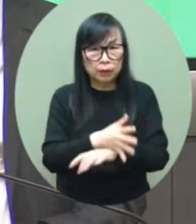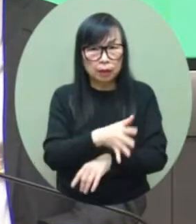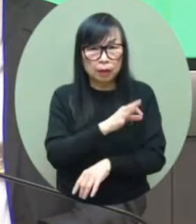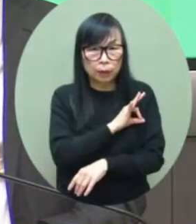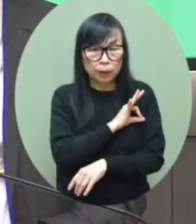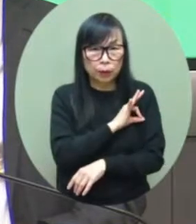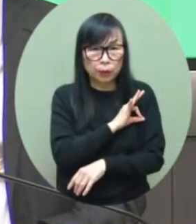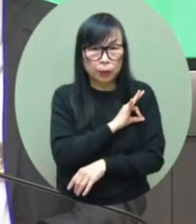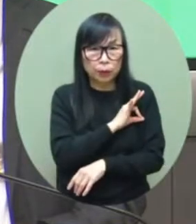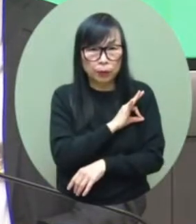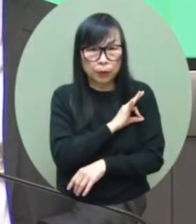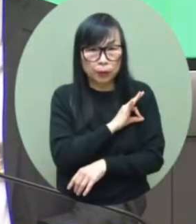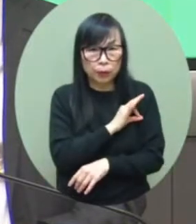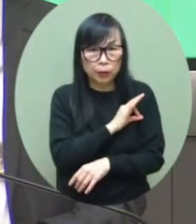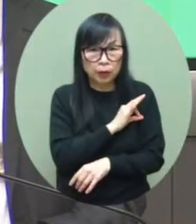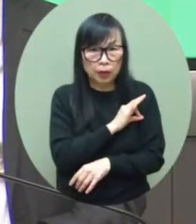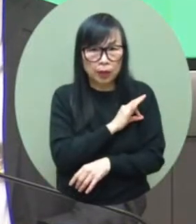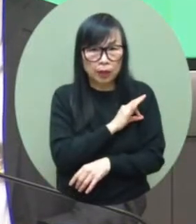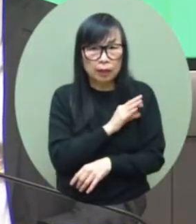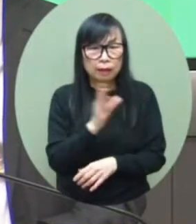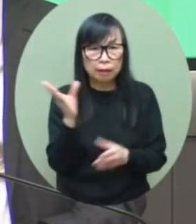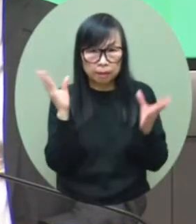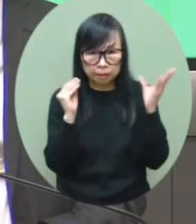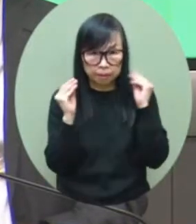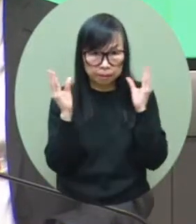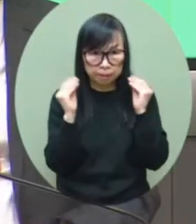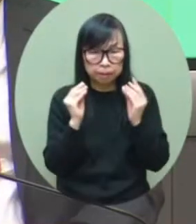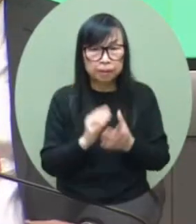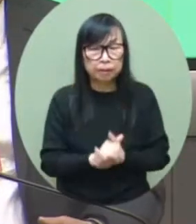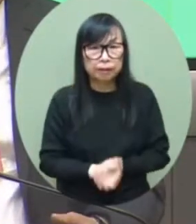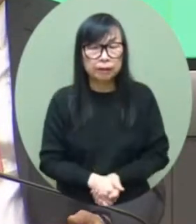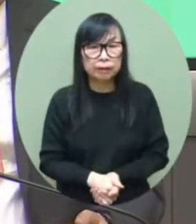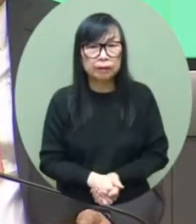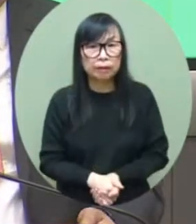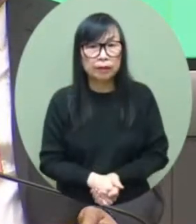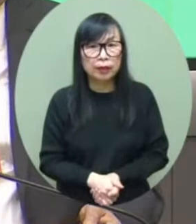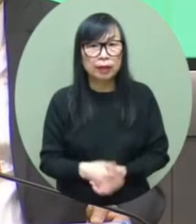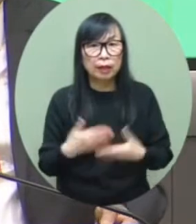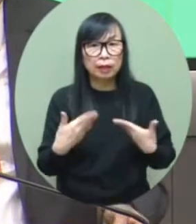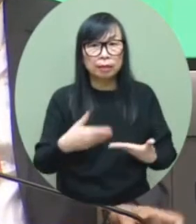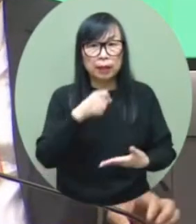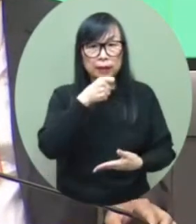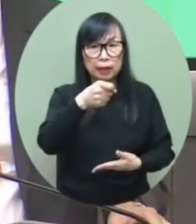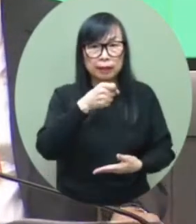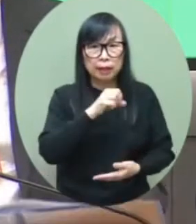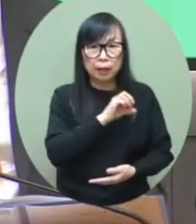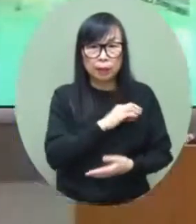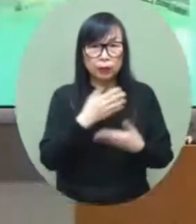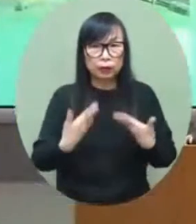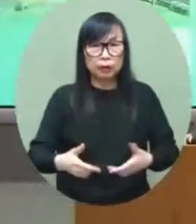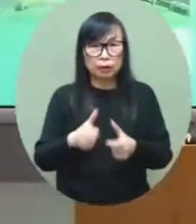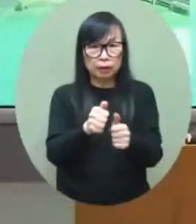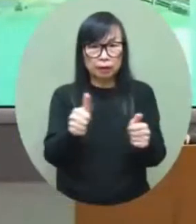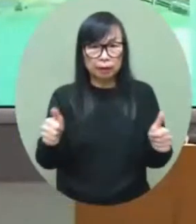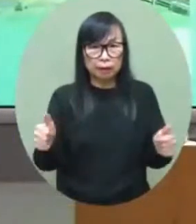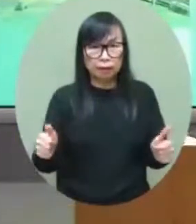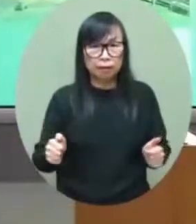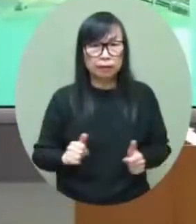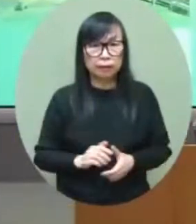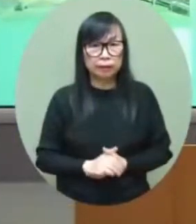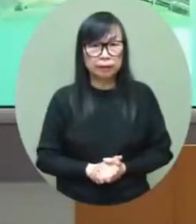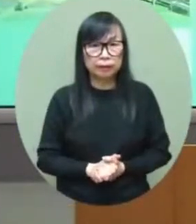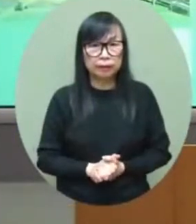we are able to make a suitable judgment as we respond to the wish of the public. Thank you. That's the end of the